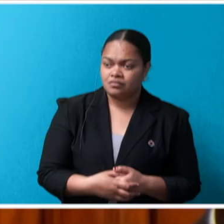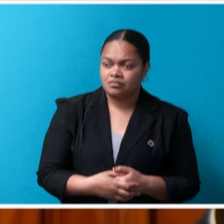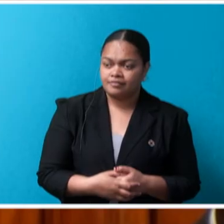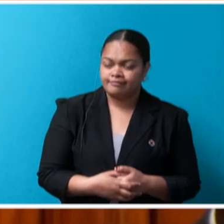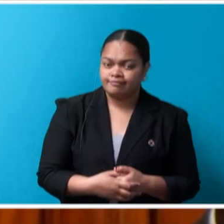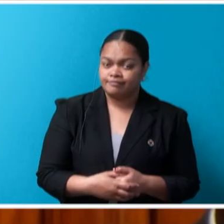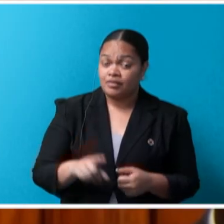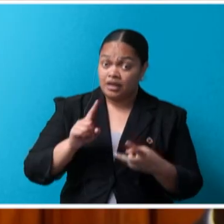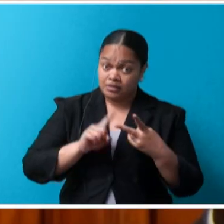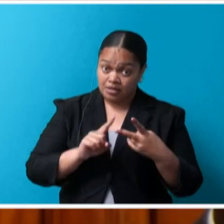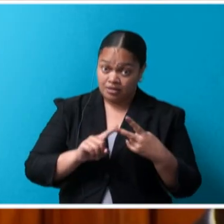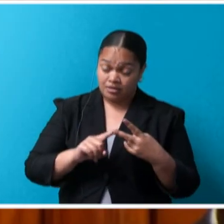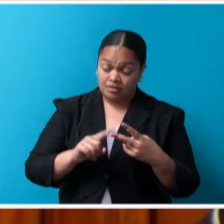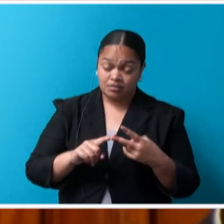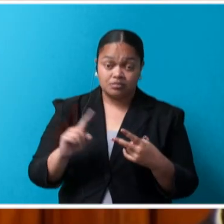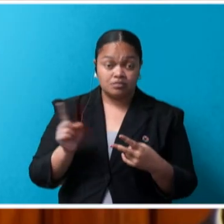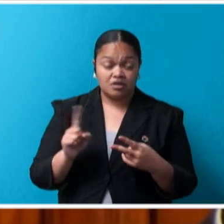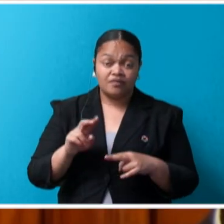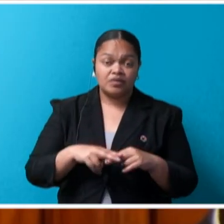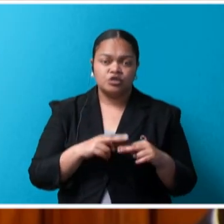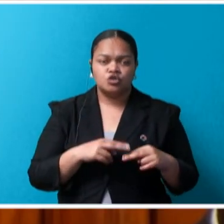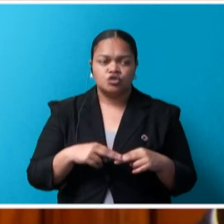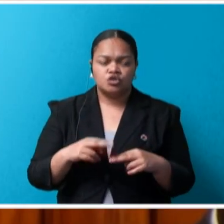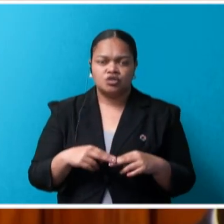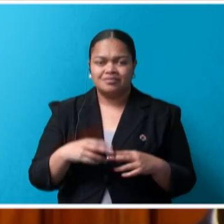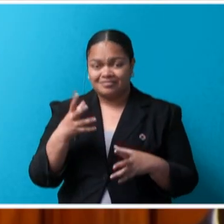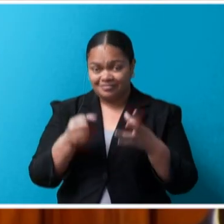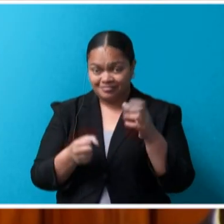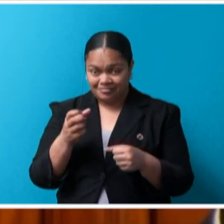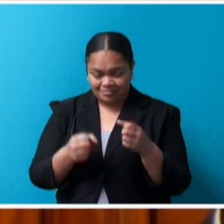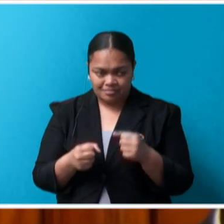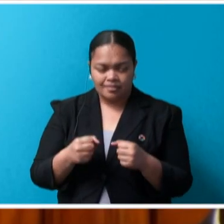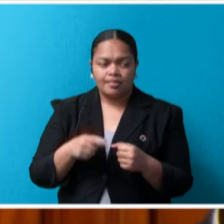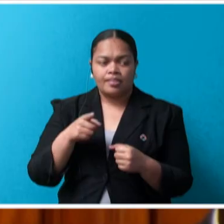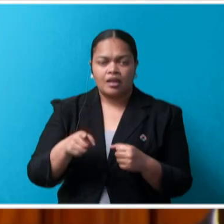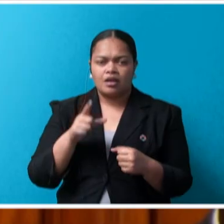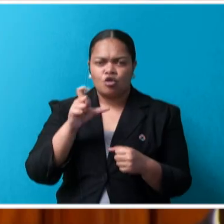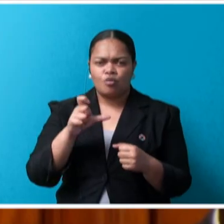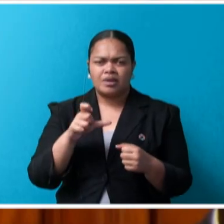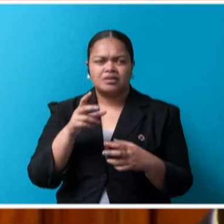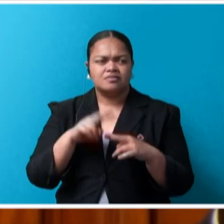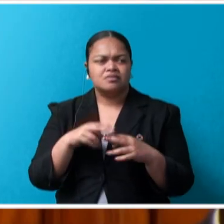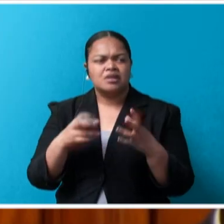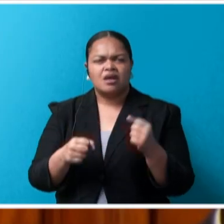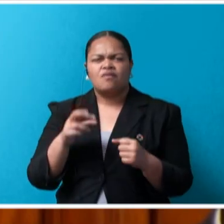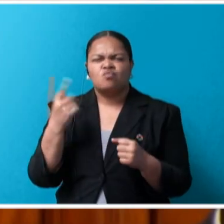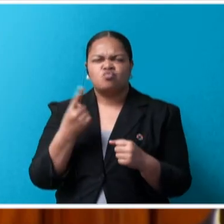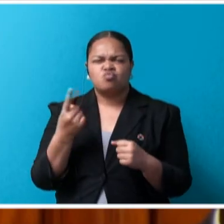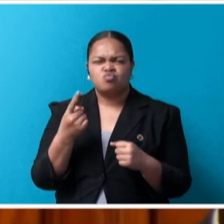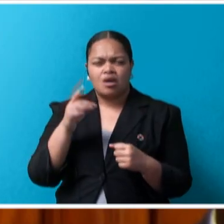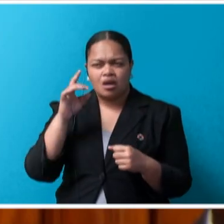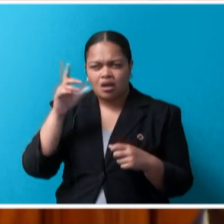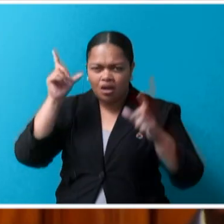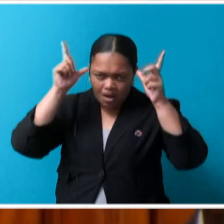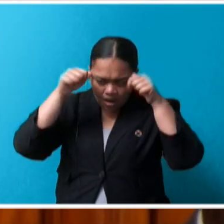The second entity created was Fiji Cooperative Dairy Company Limited. Its primary role became representing dairy farmers in